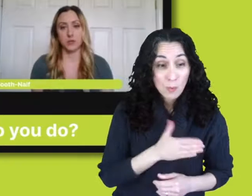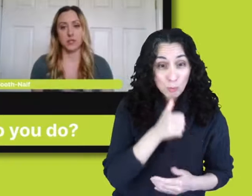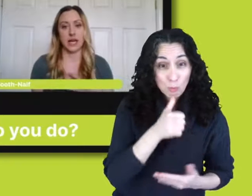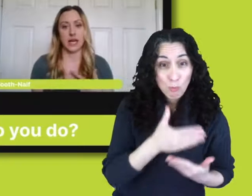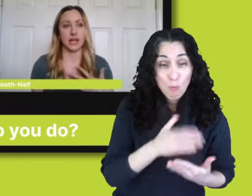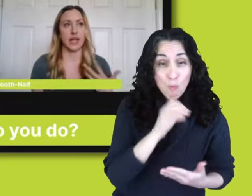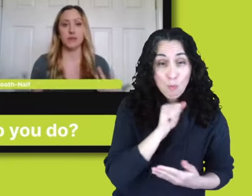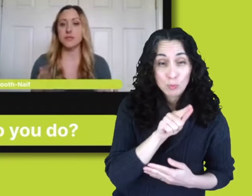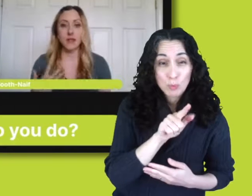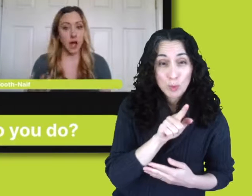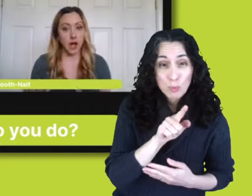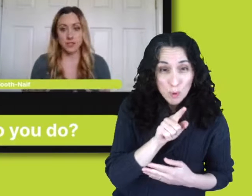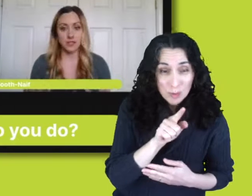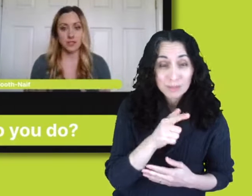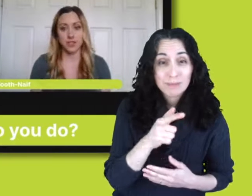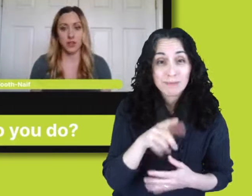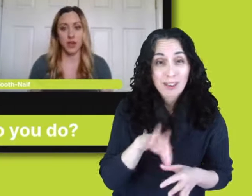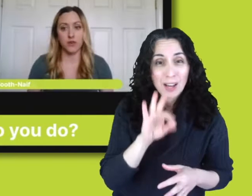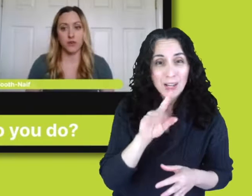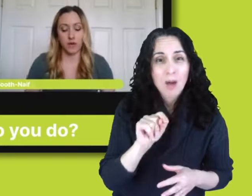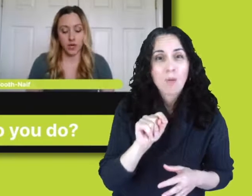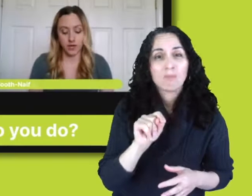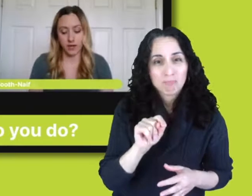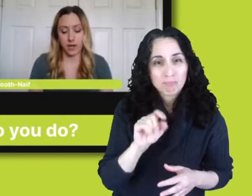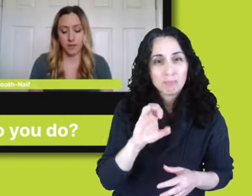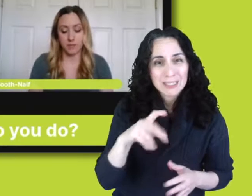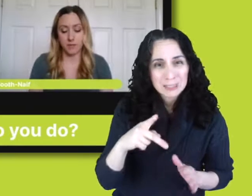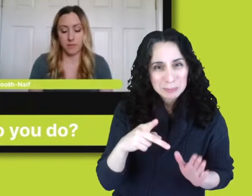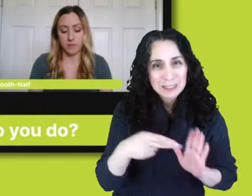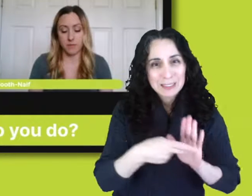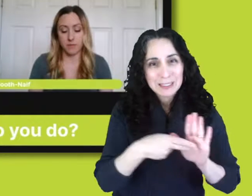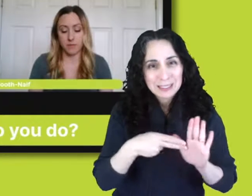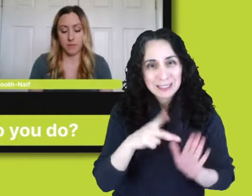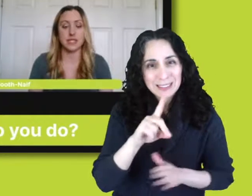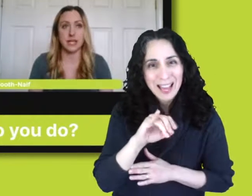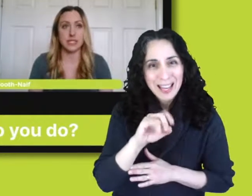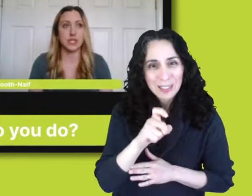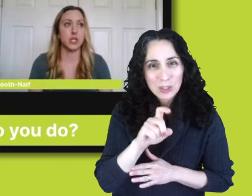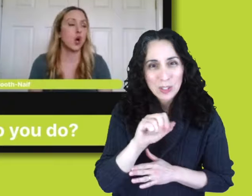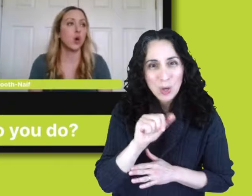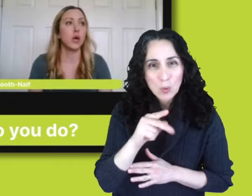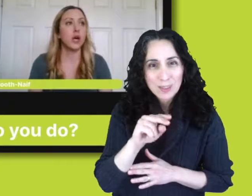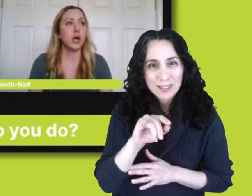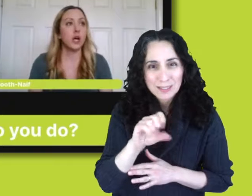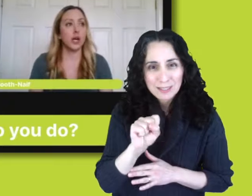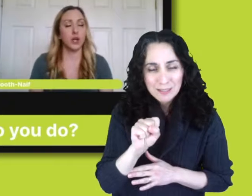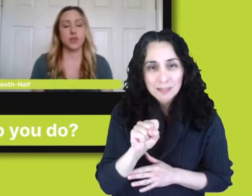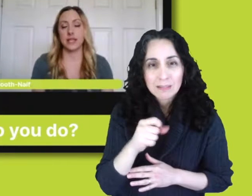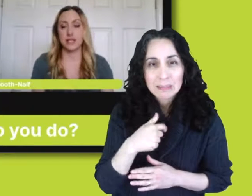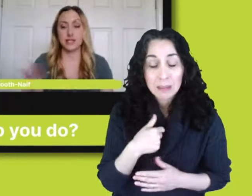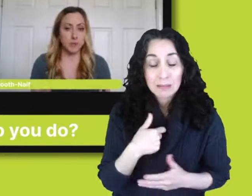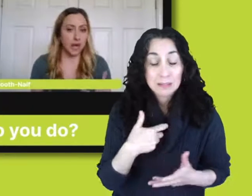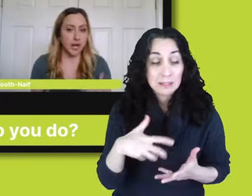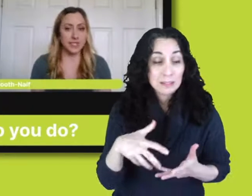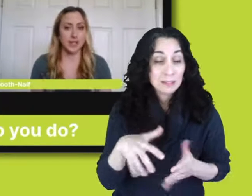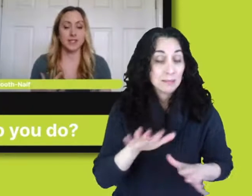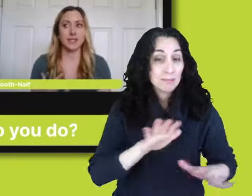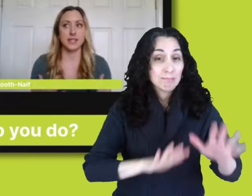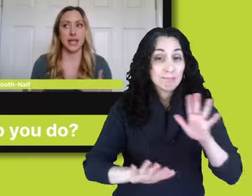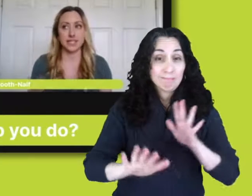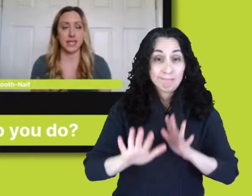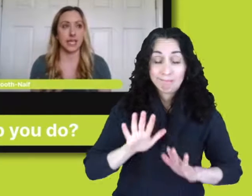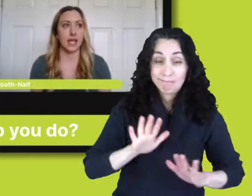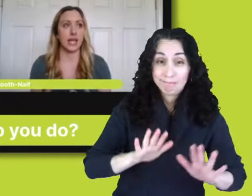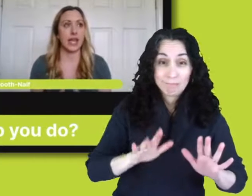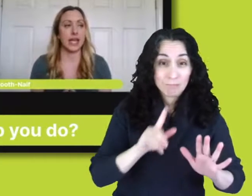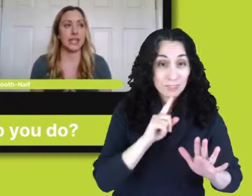21 months old, I kind of was lost, for about 6 months, and I didn't know, it was a lot to